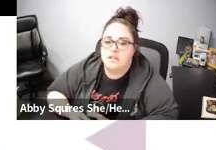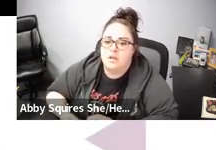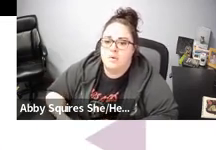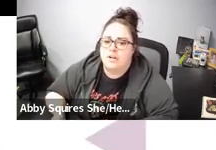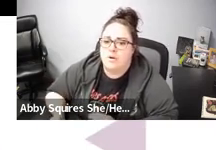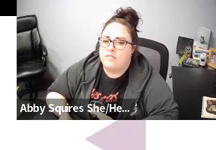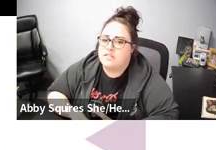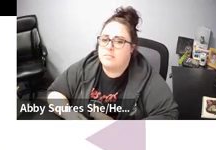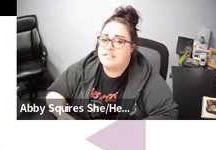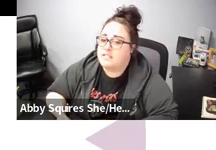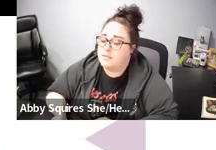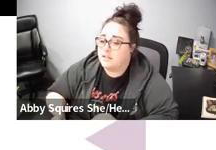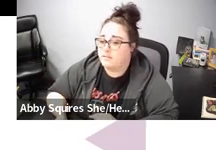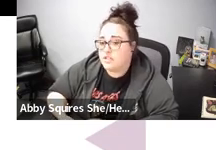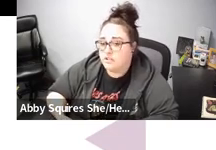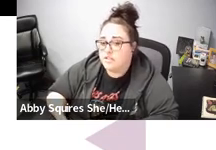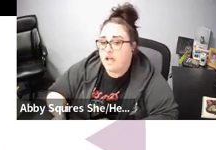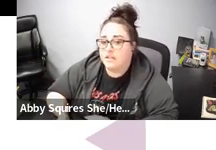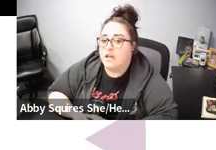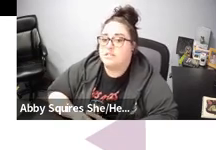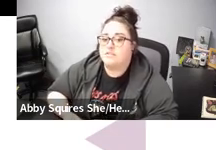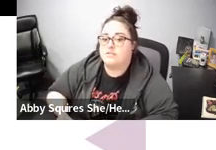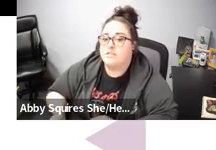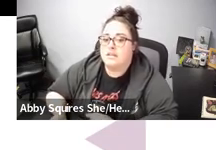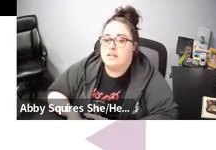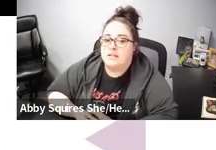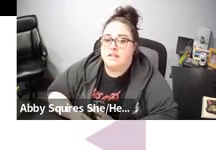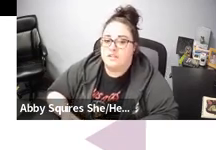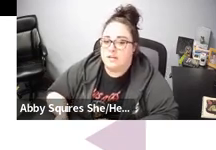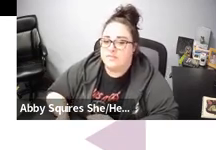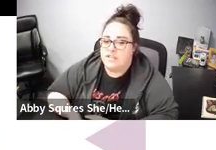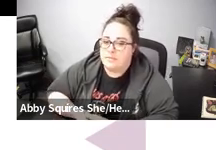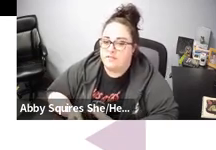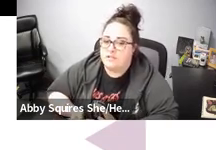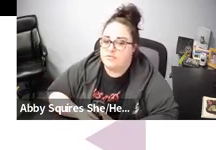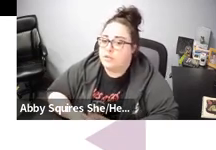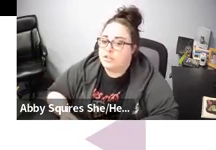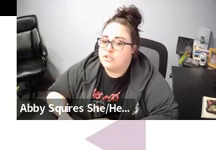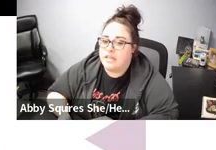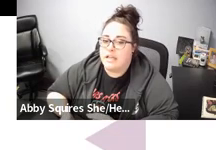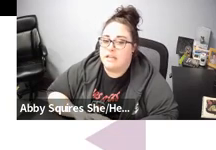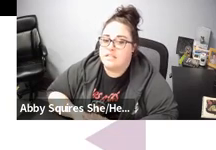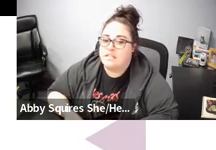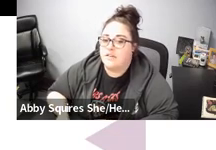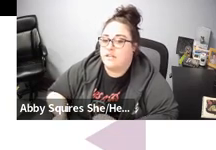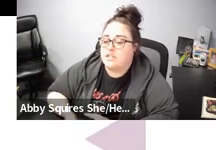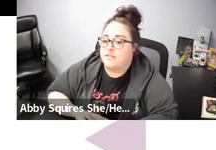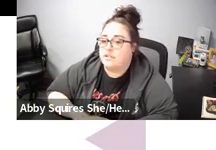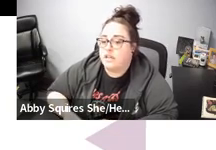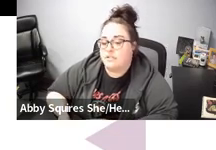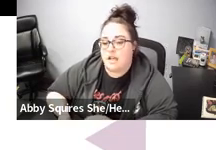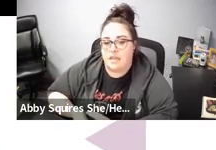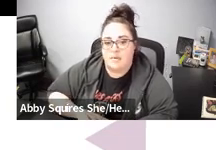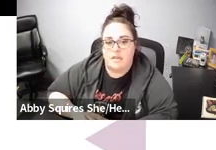isolation. We're going to go over some accessibility features on consoles, different types of adaptive controllers, and assistive technology